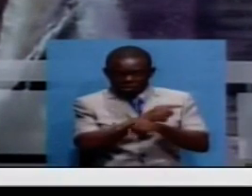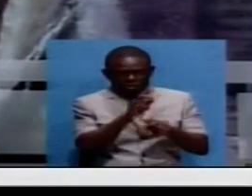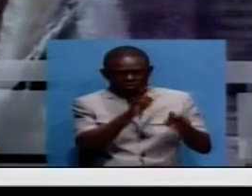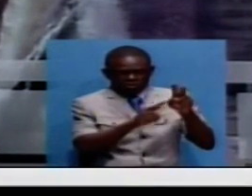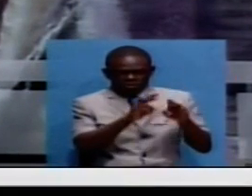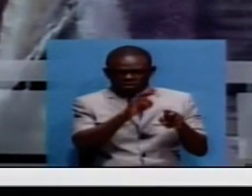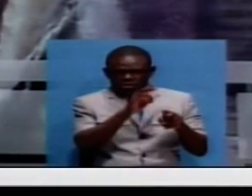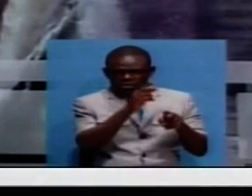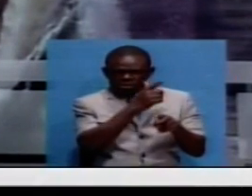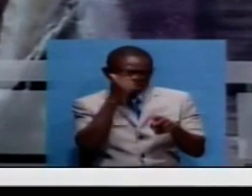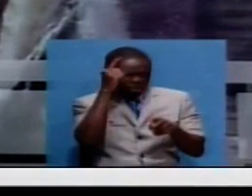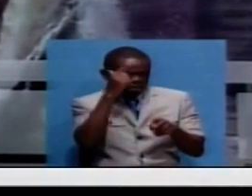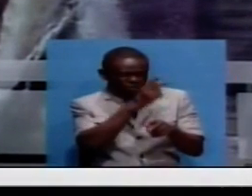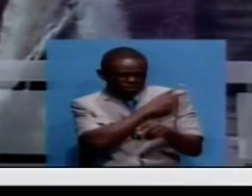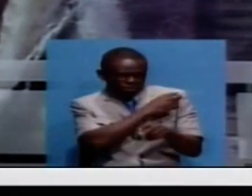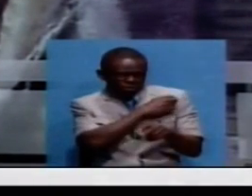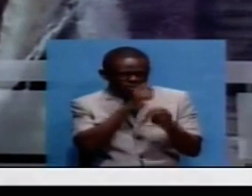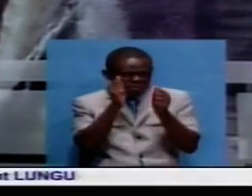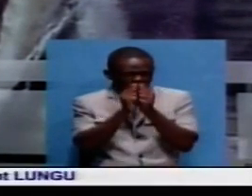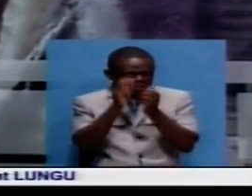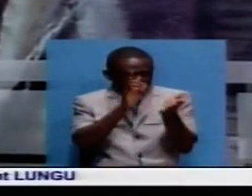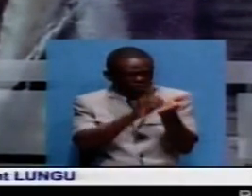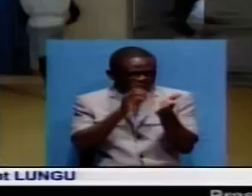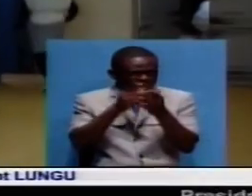from Yashoda hospitals in India.